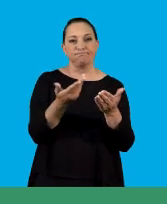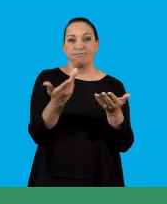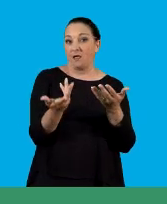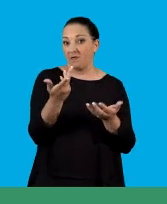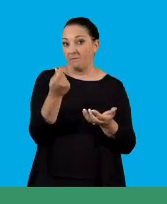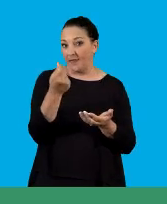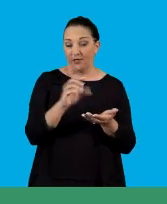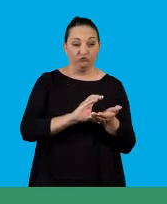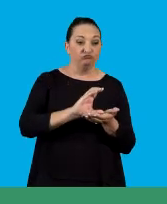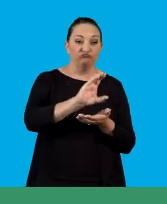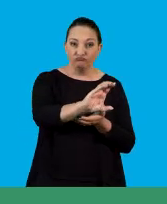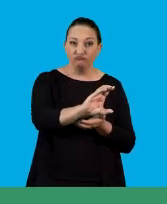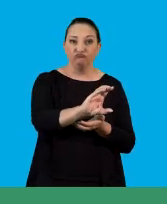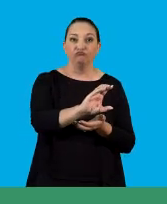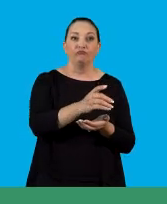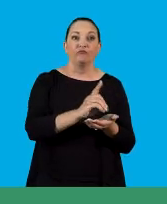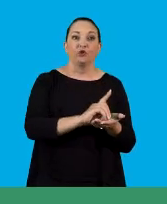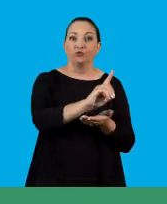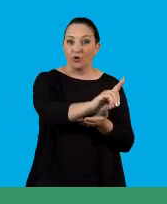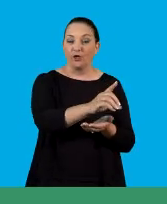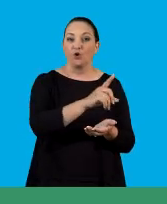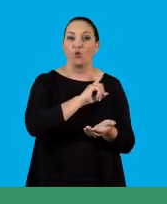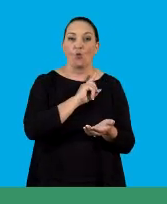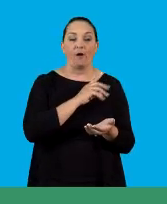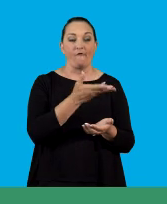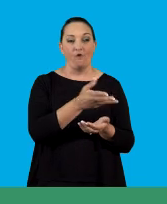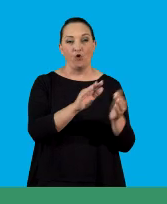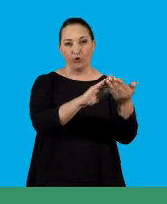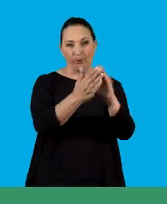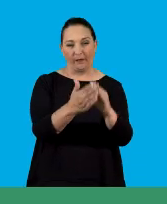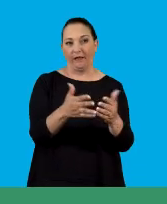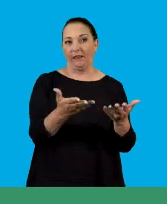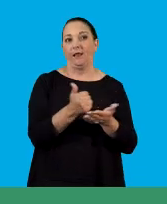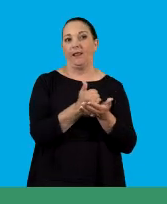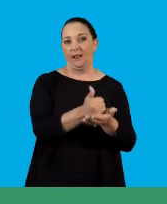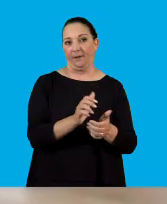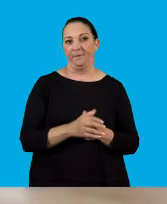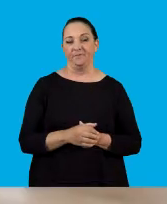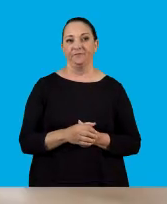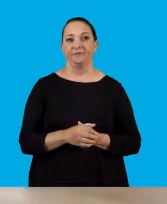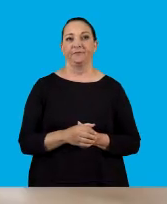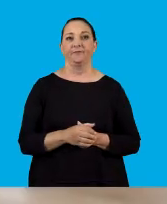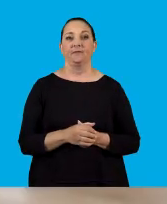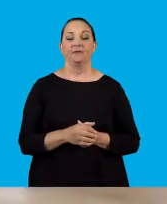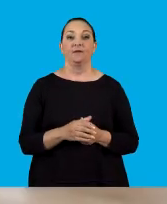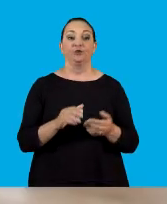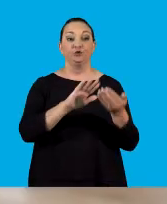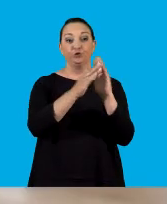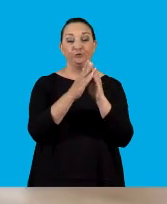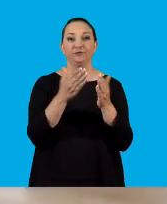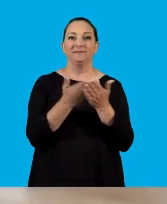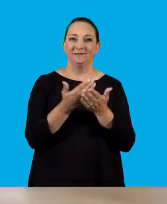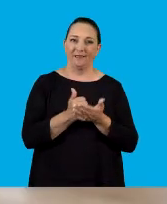donating. This is donating to the community. So such has to be made to the